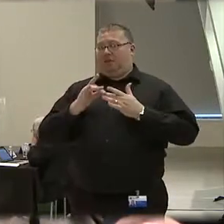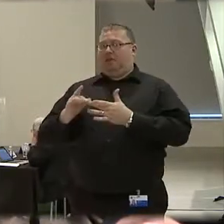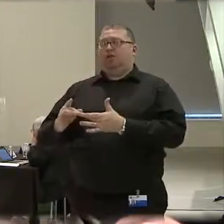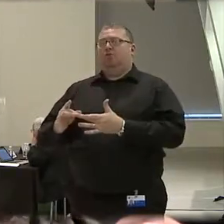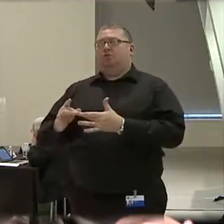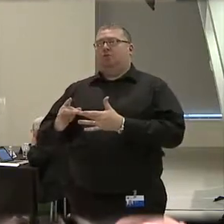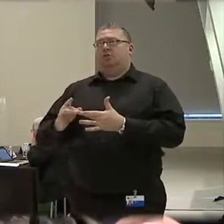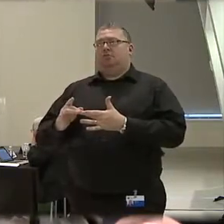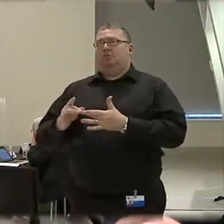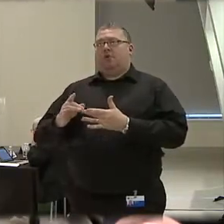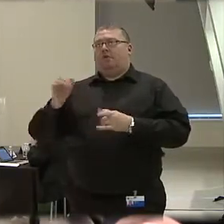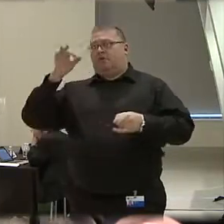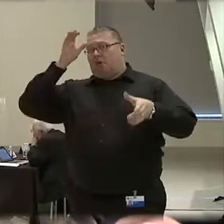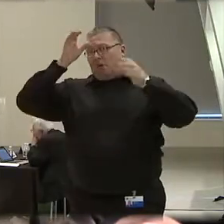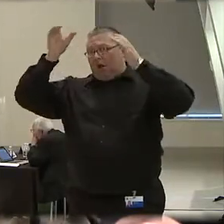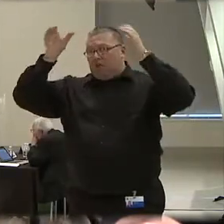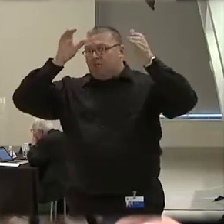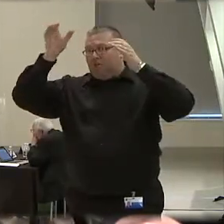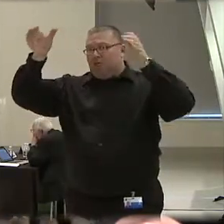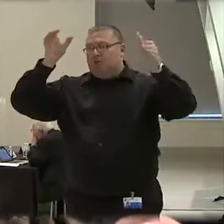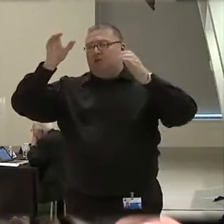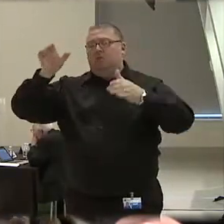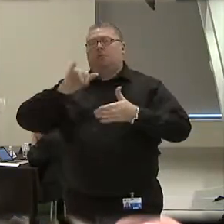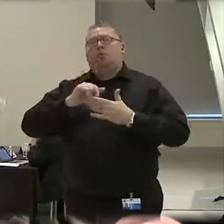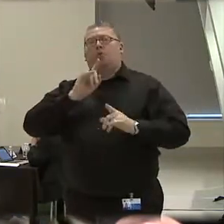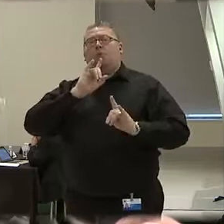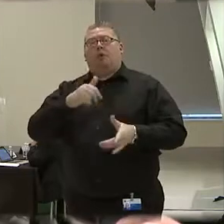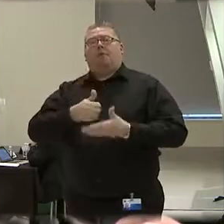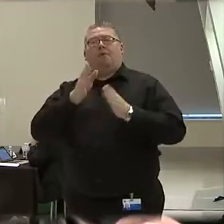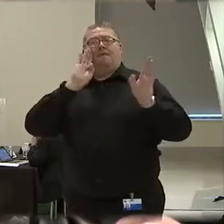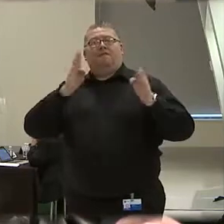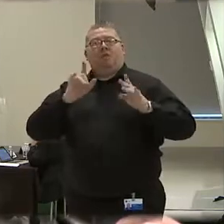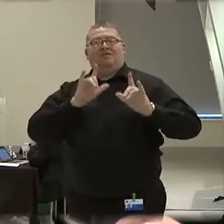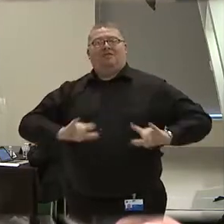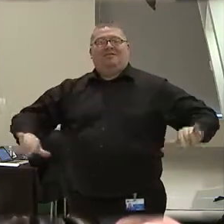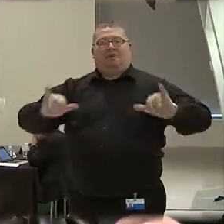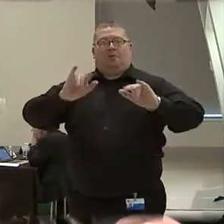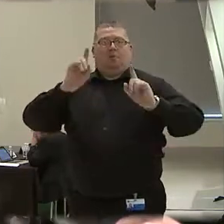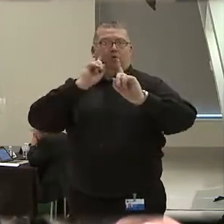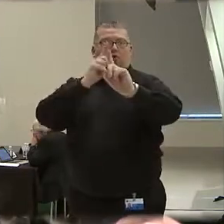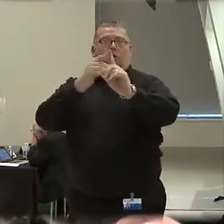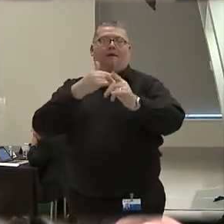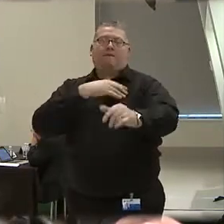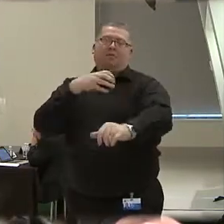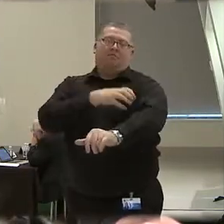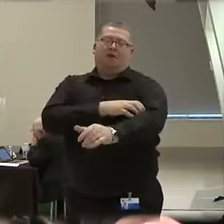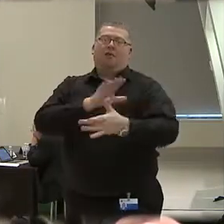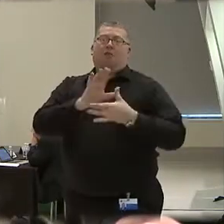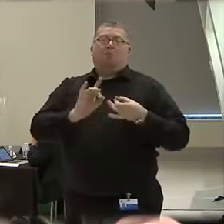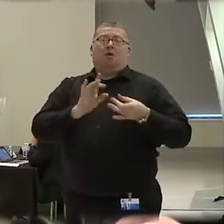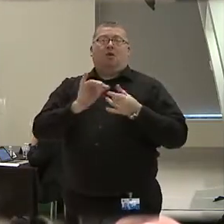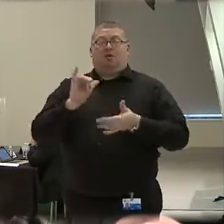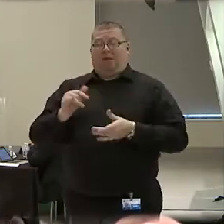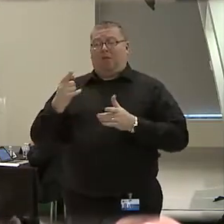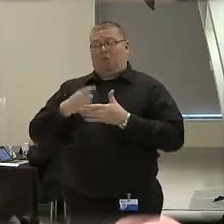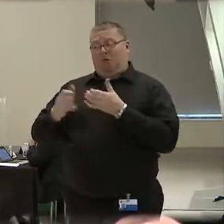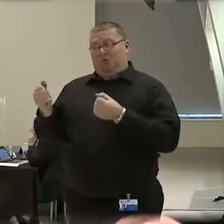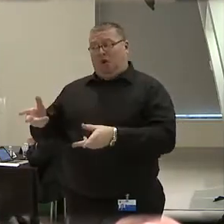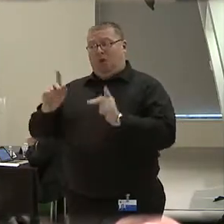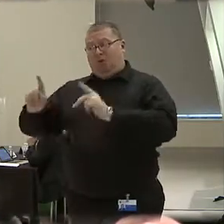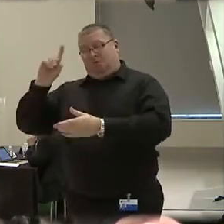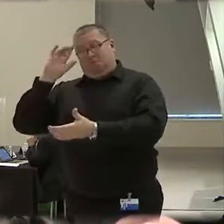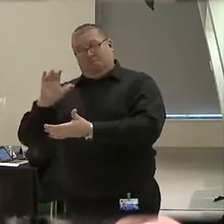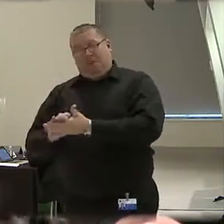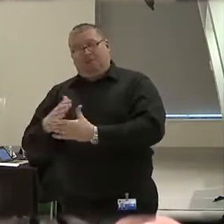of ideas that focus on the same goal that makes the message powerful. That's what makes people believe what you